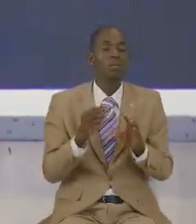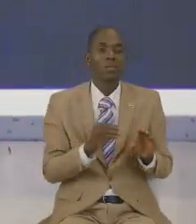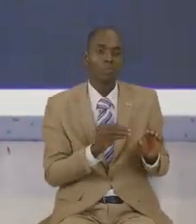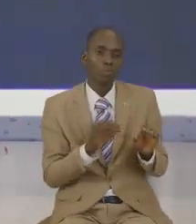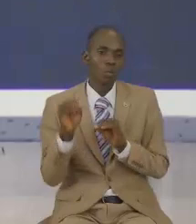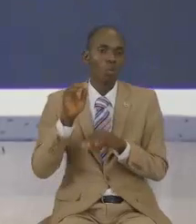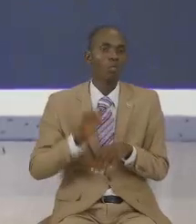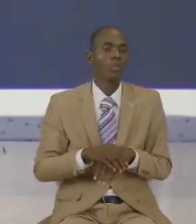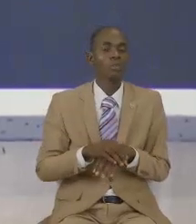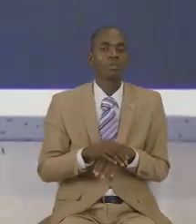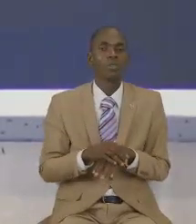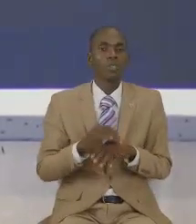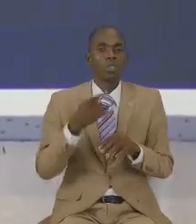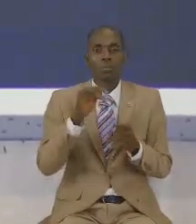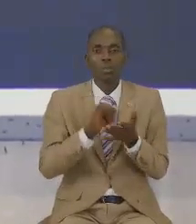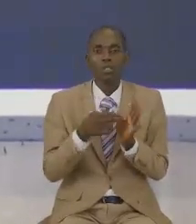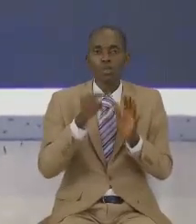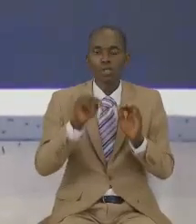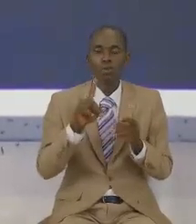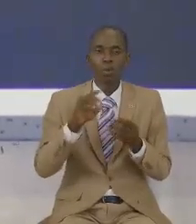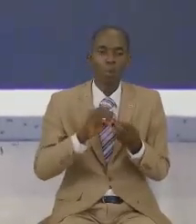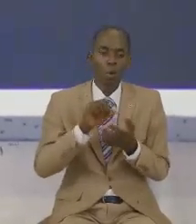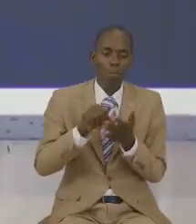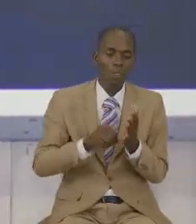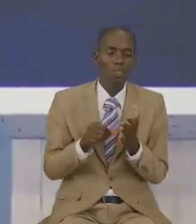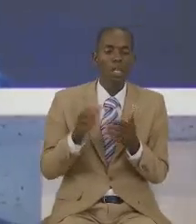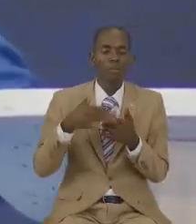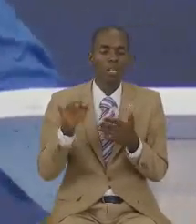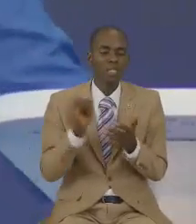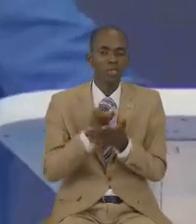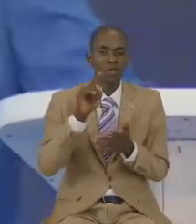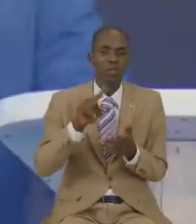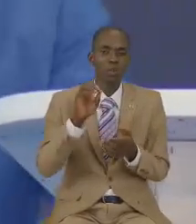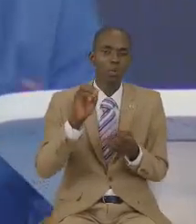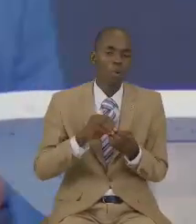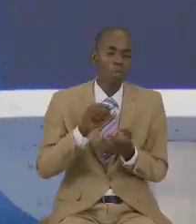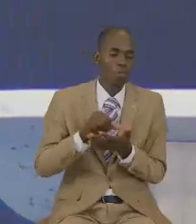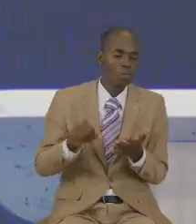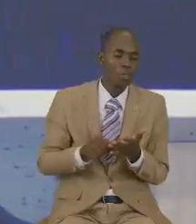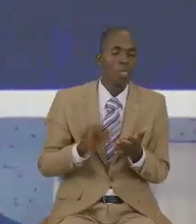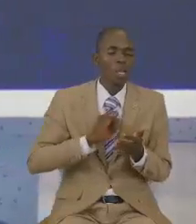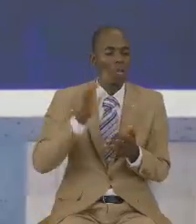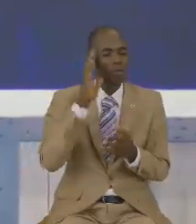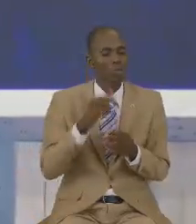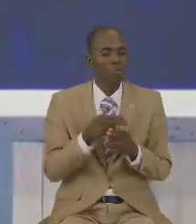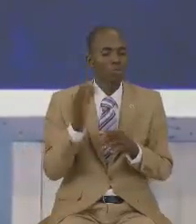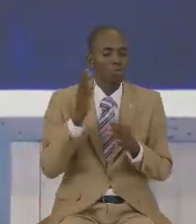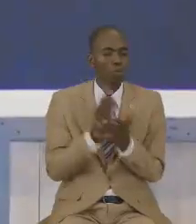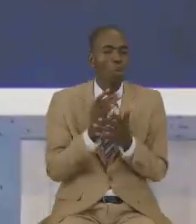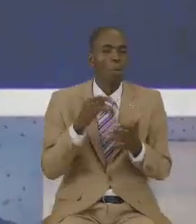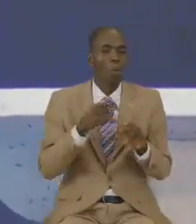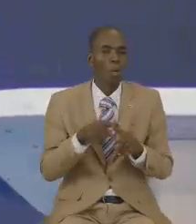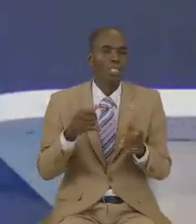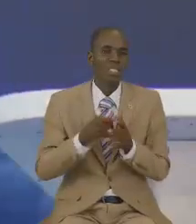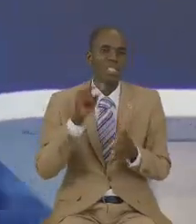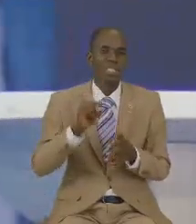one page more. After that, another one page more. I'll soon stop. Another one page more. It is that patience in